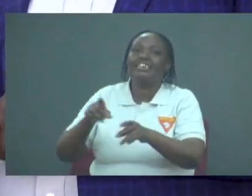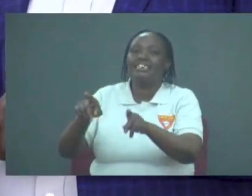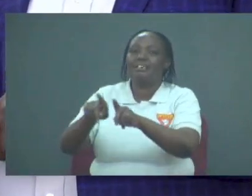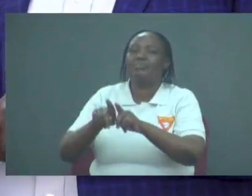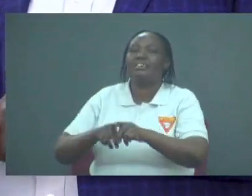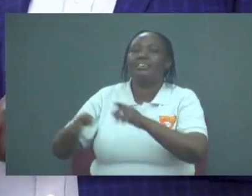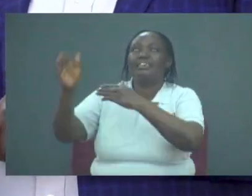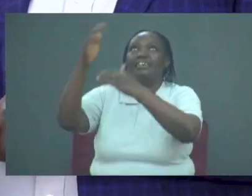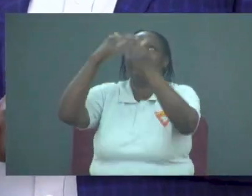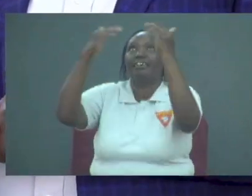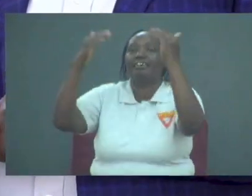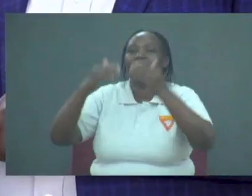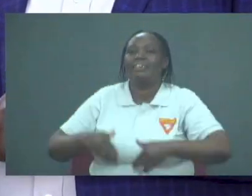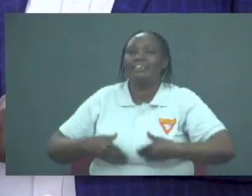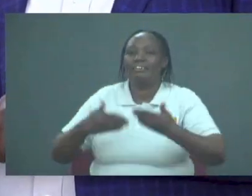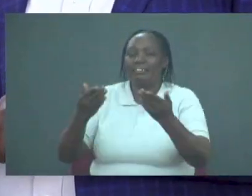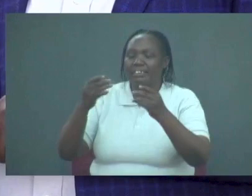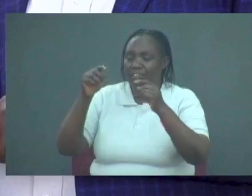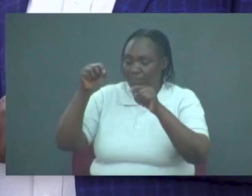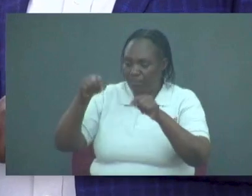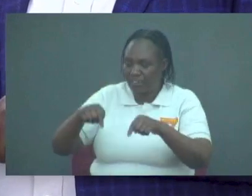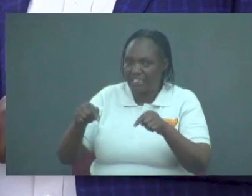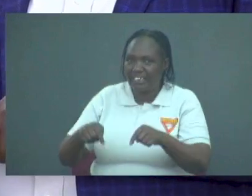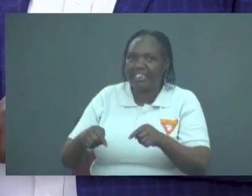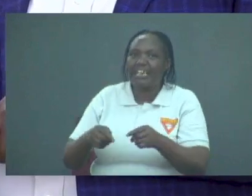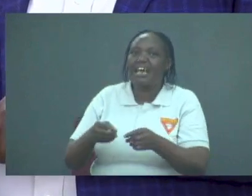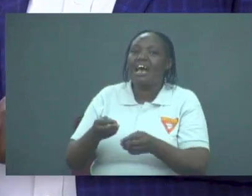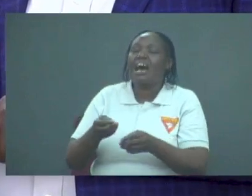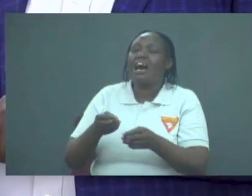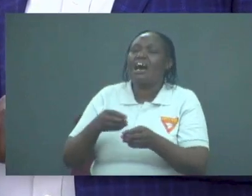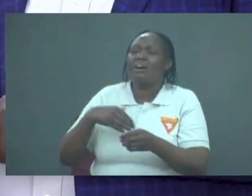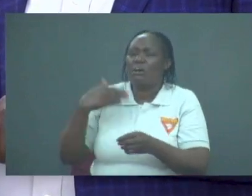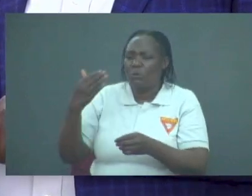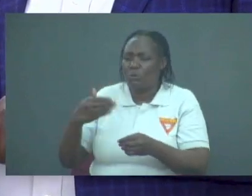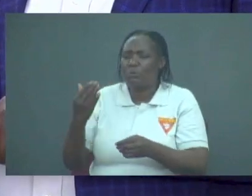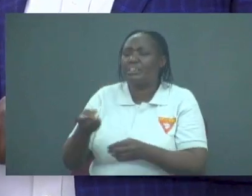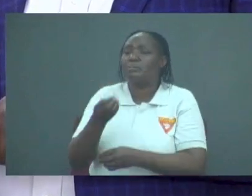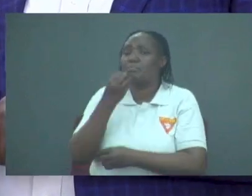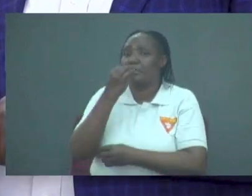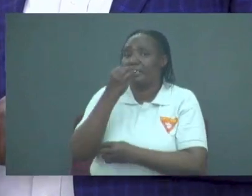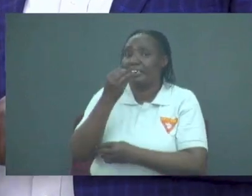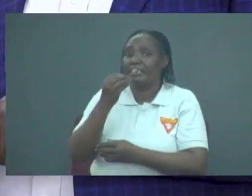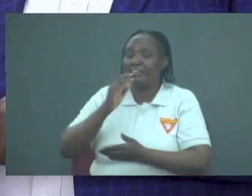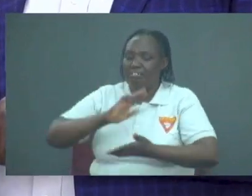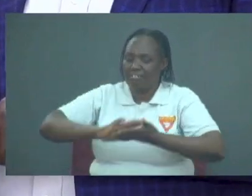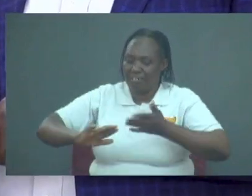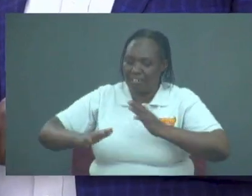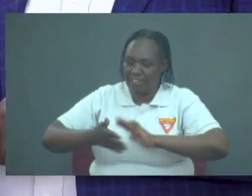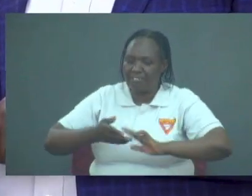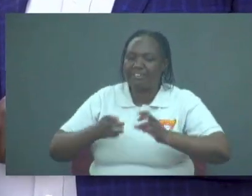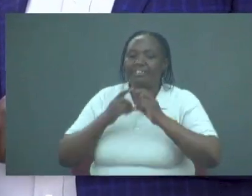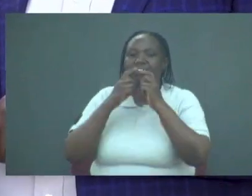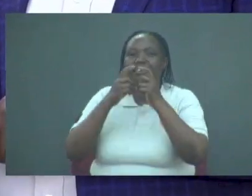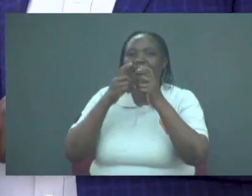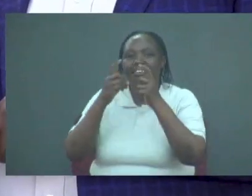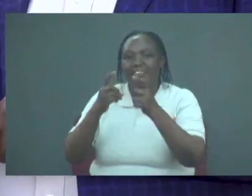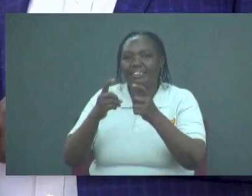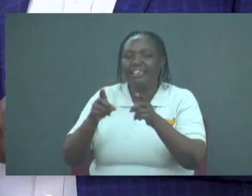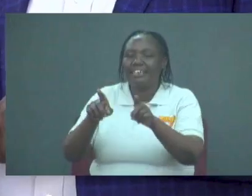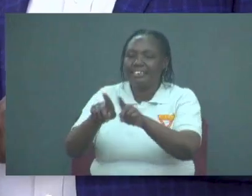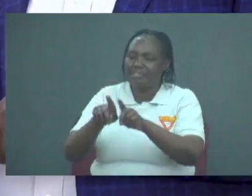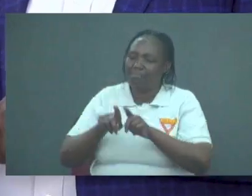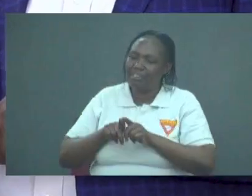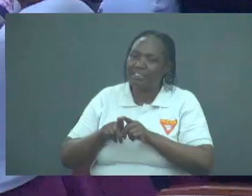Give us this day our daily bread. And forgive us our trespasses as we